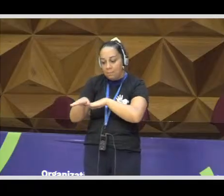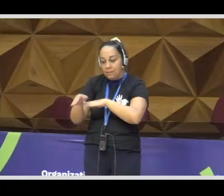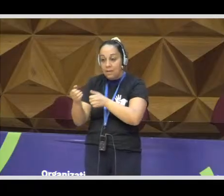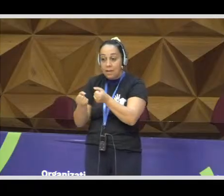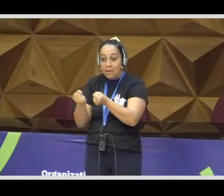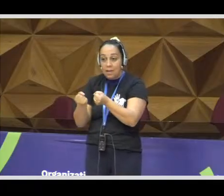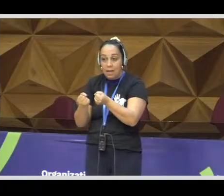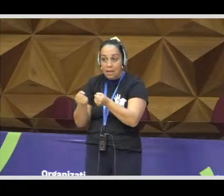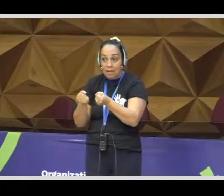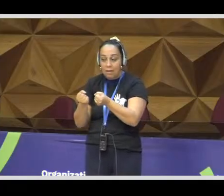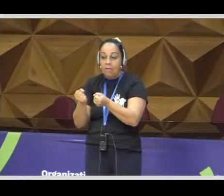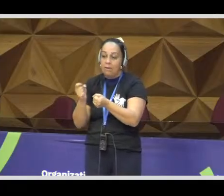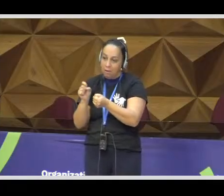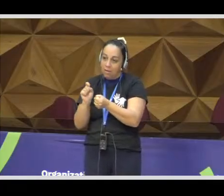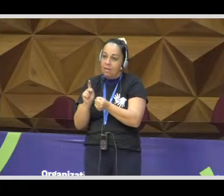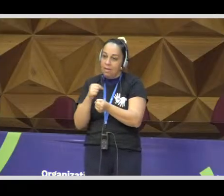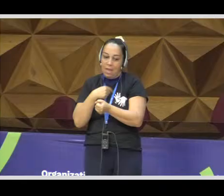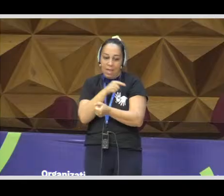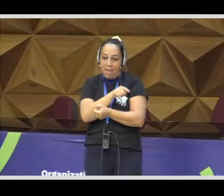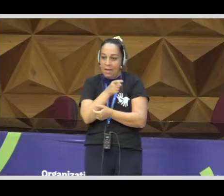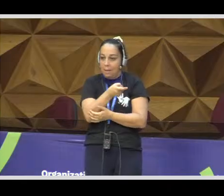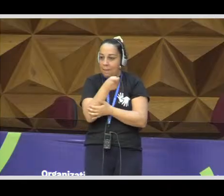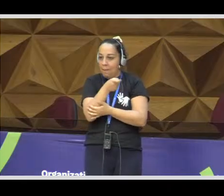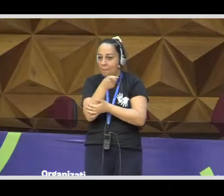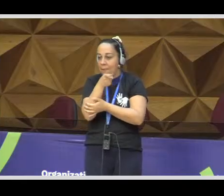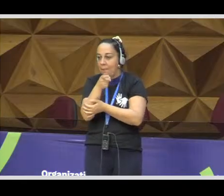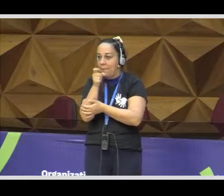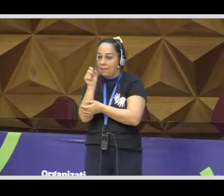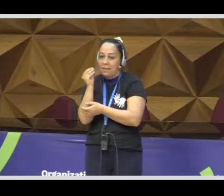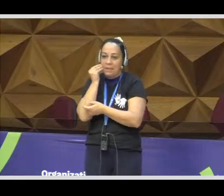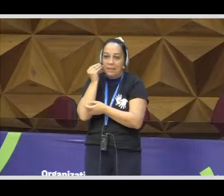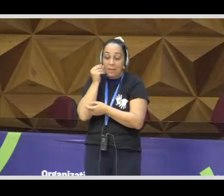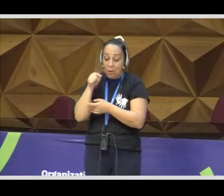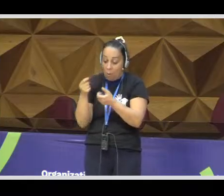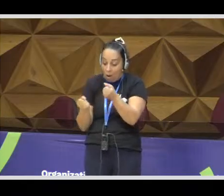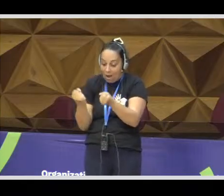taking advantage of the vehicle that you're in to drive the gameplay.